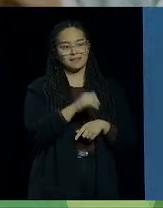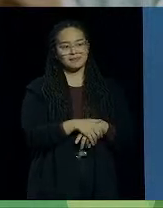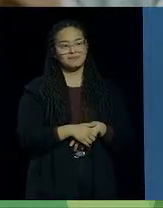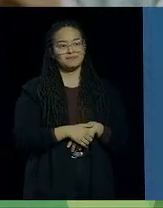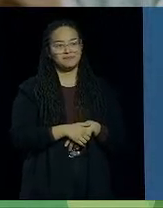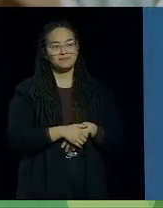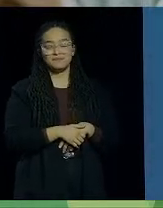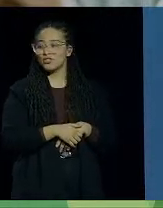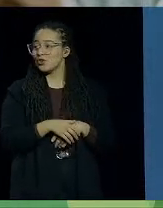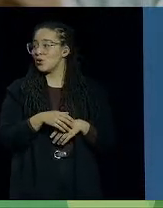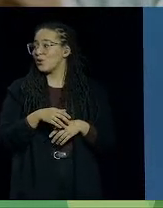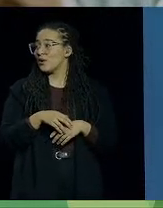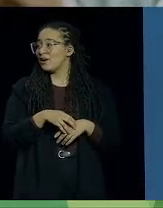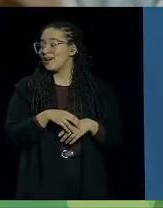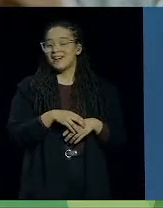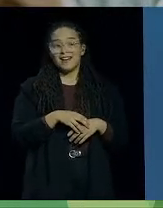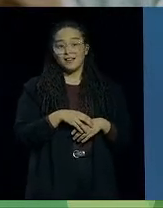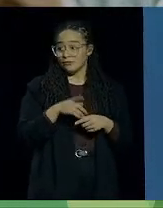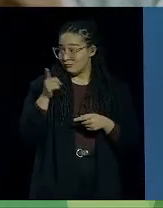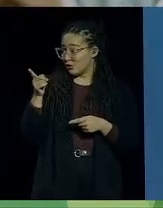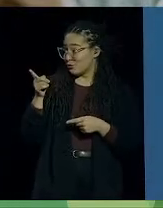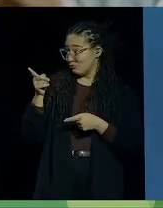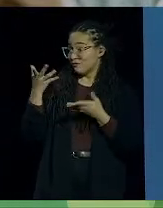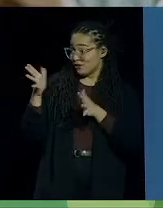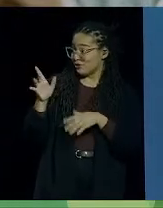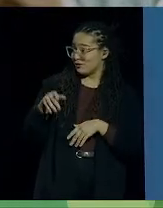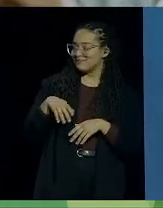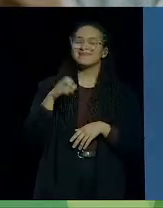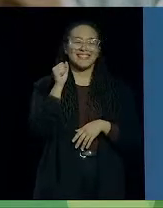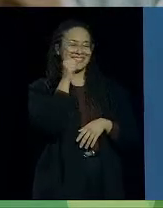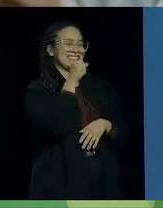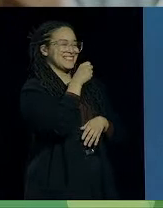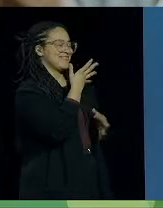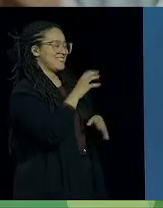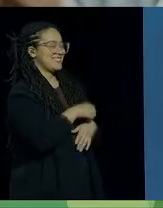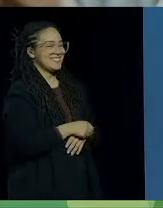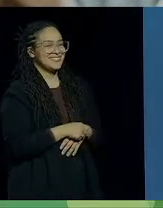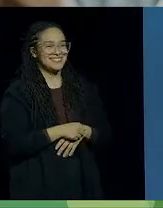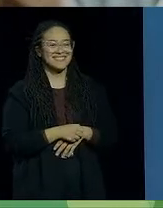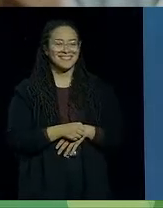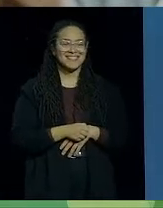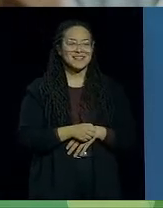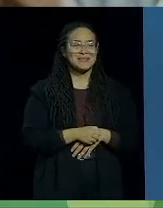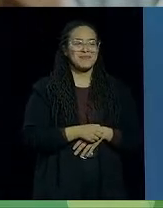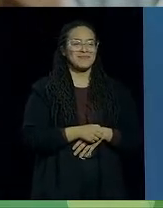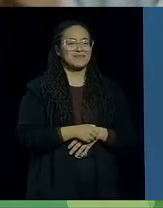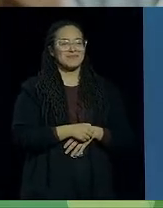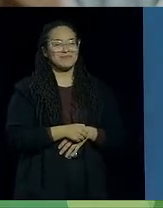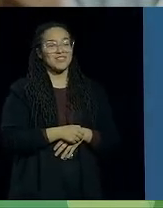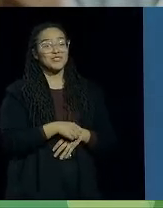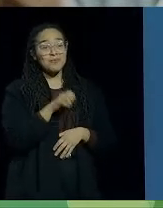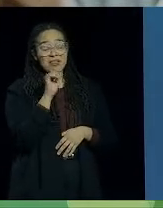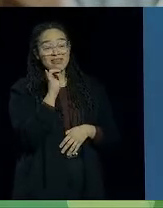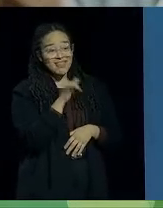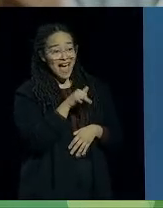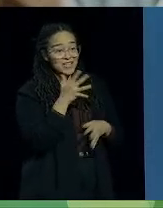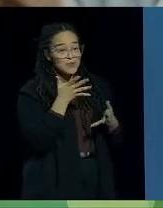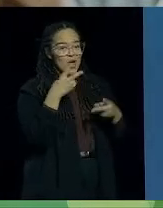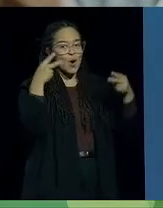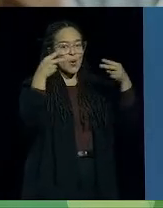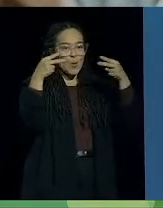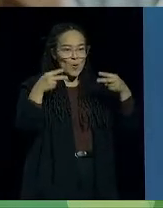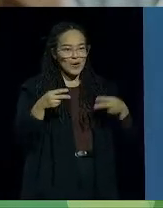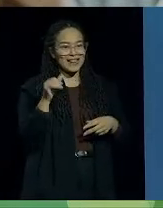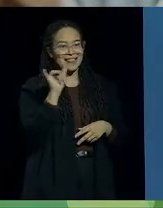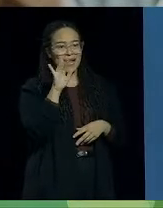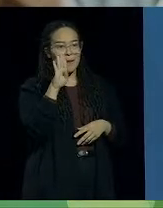So, Paul, I hope you're one of these. I'm happy to be one of them, of course, of course. So that's what coded like a Bosch means